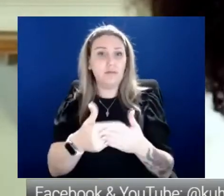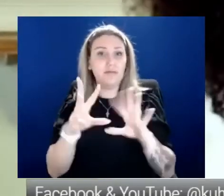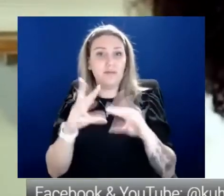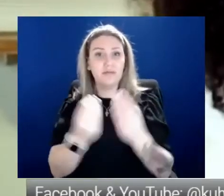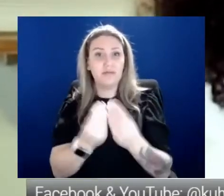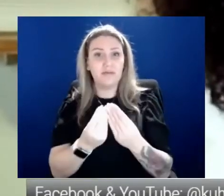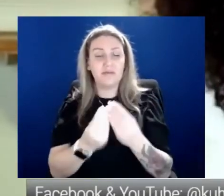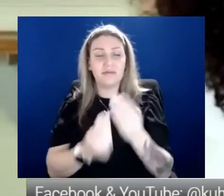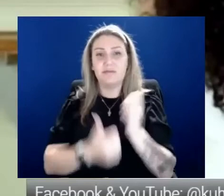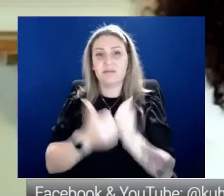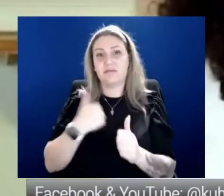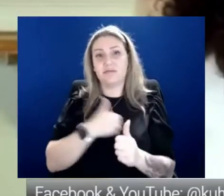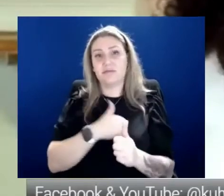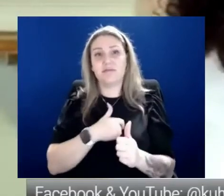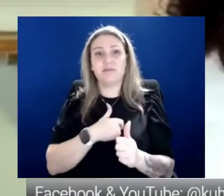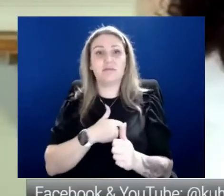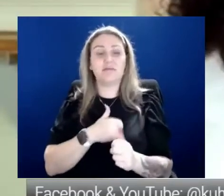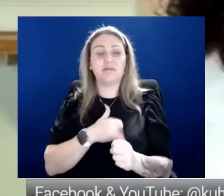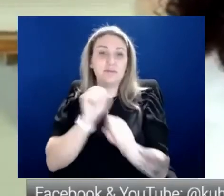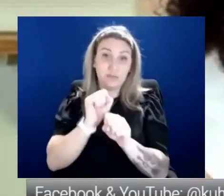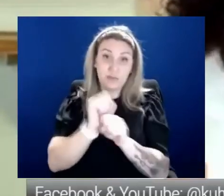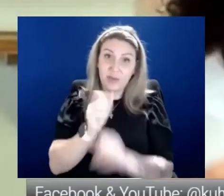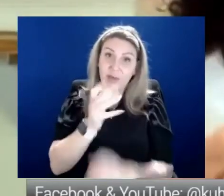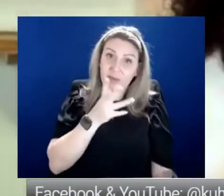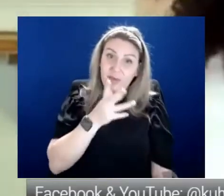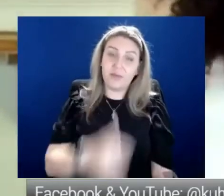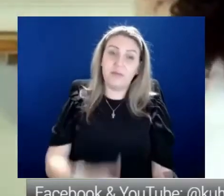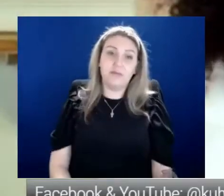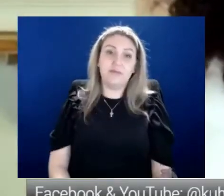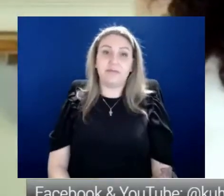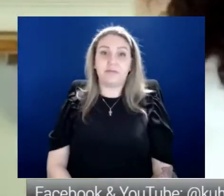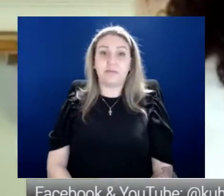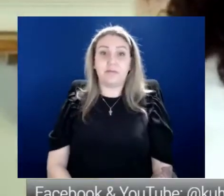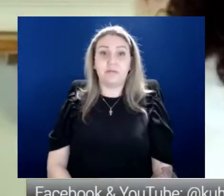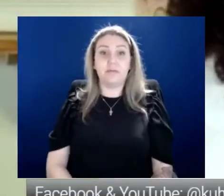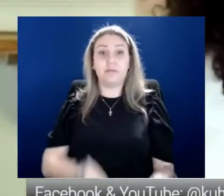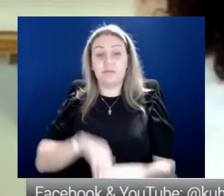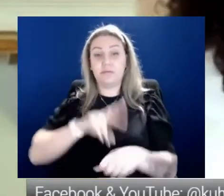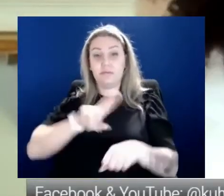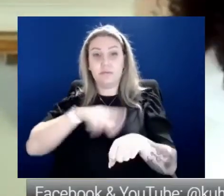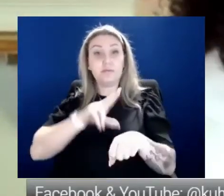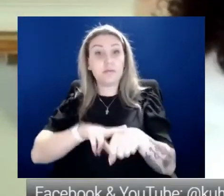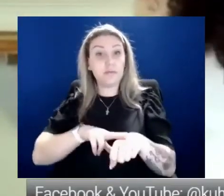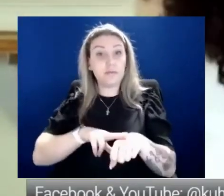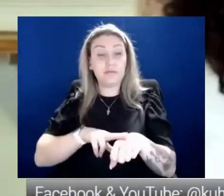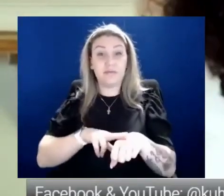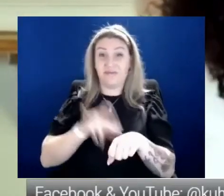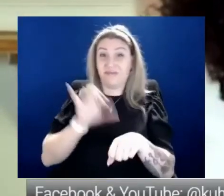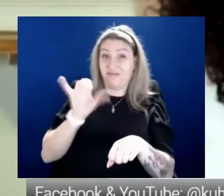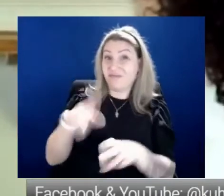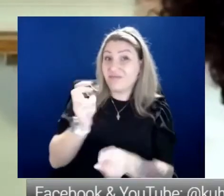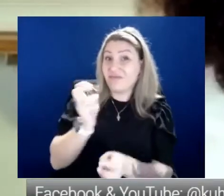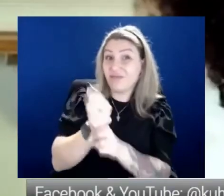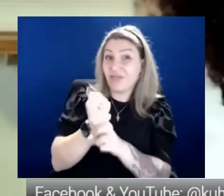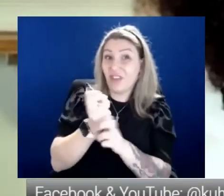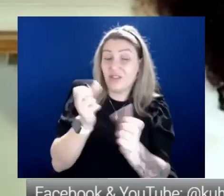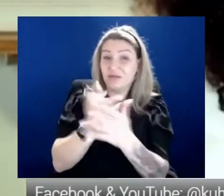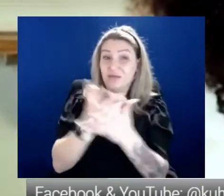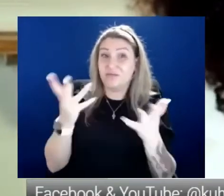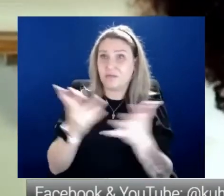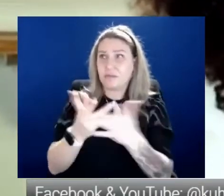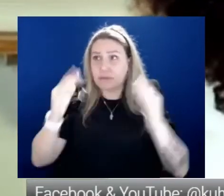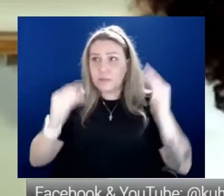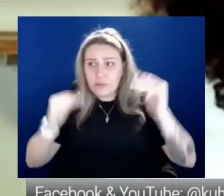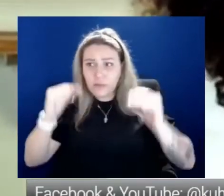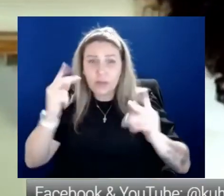us are working moms, and normalizing the fact that, hey, this is hard. There's a lot to juggle. There's a lot on our